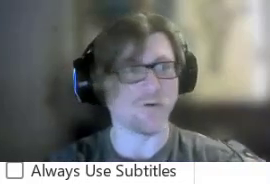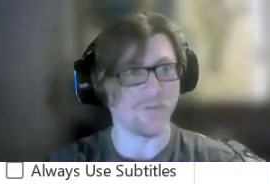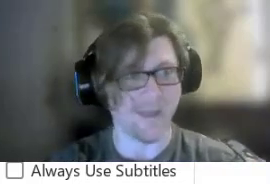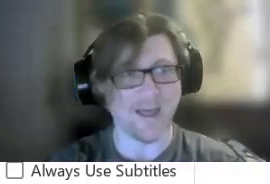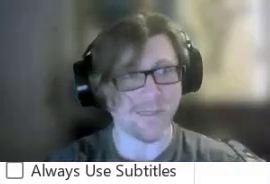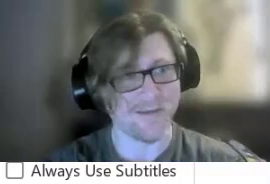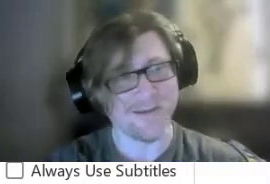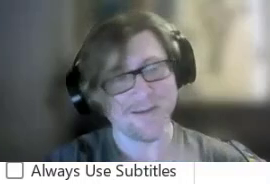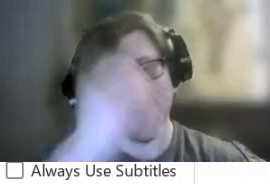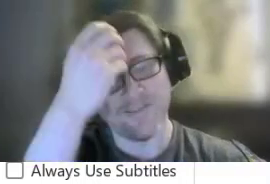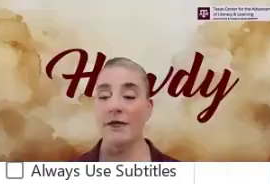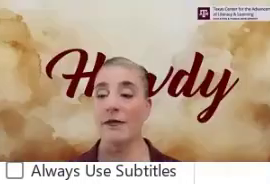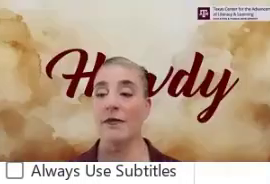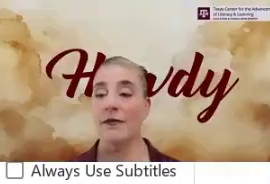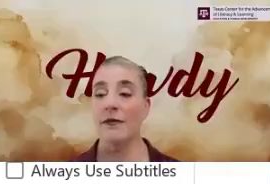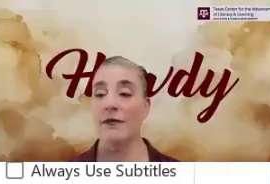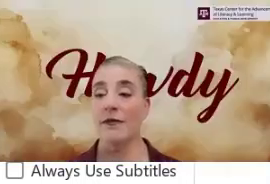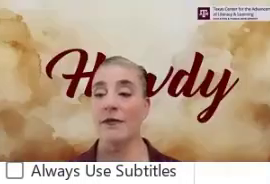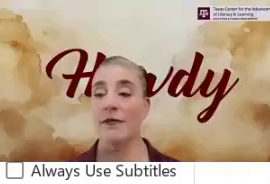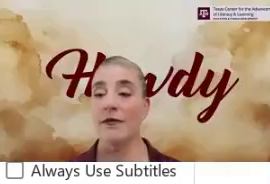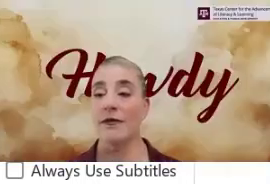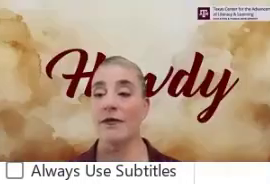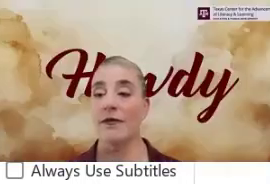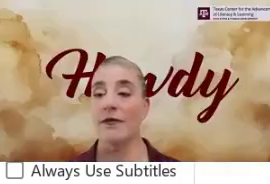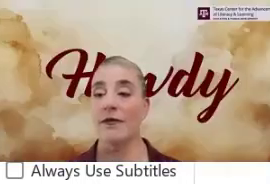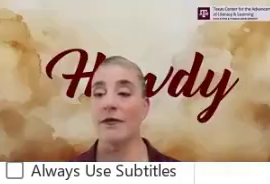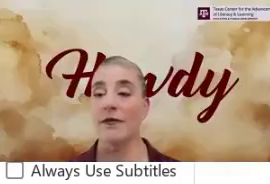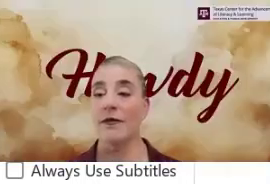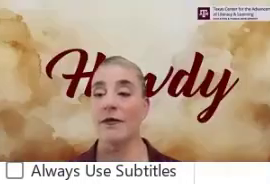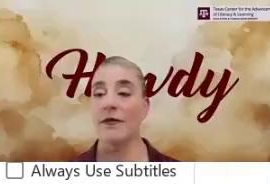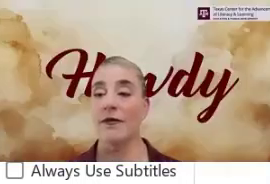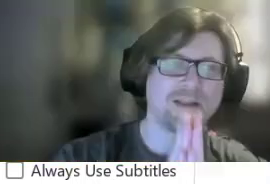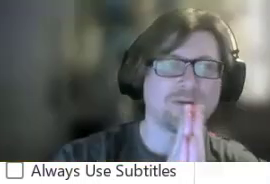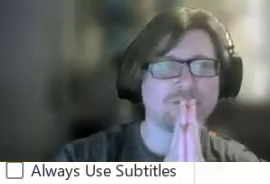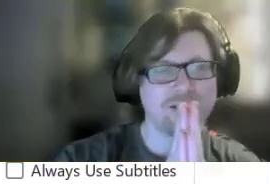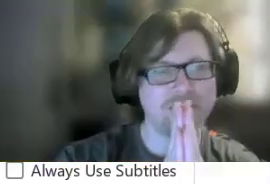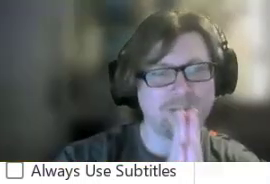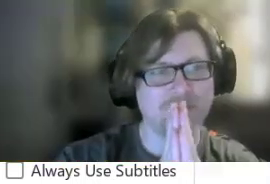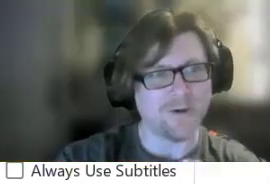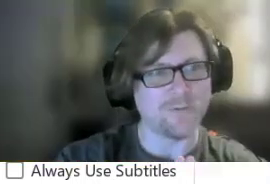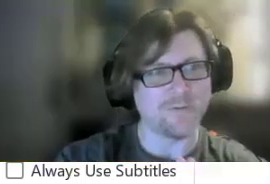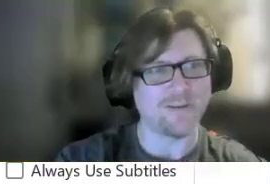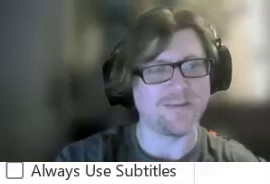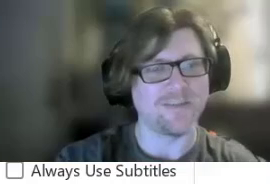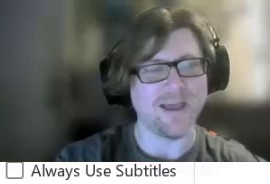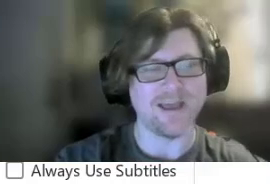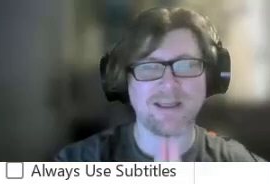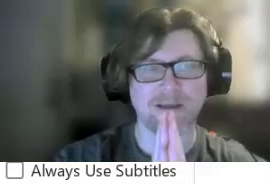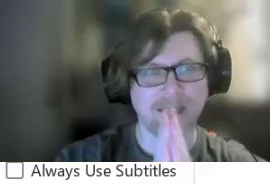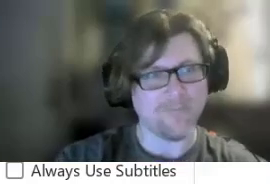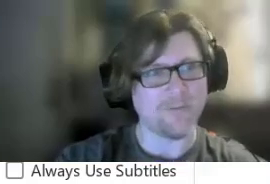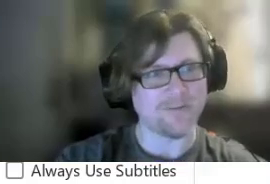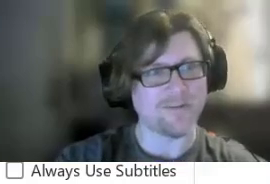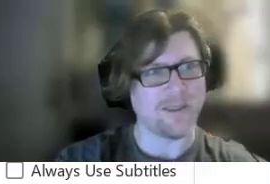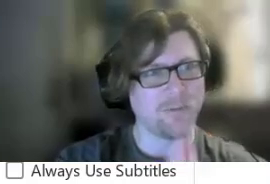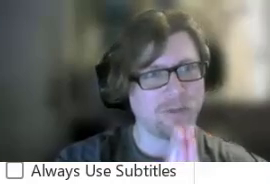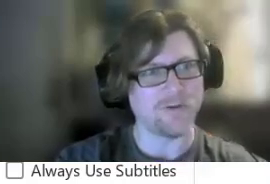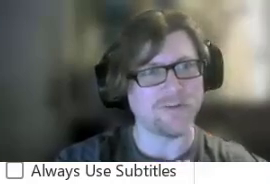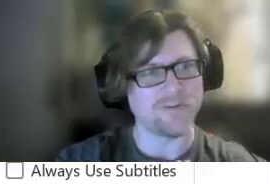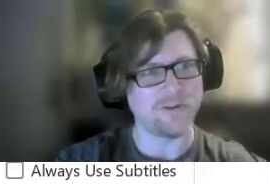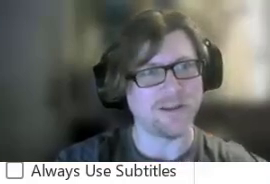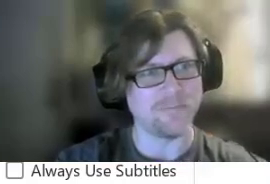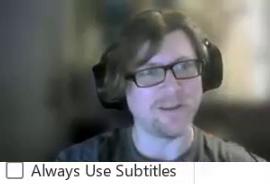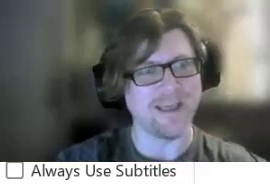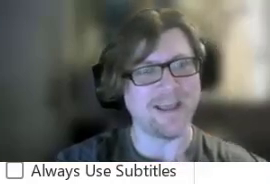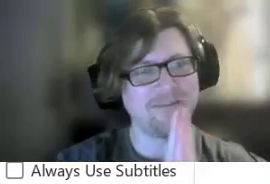it completely broke the math that I was trying to teach. But the thing that frustrated me the most is that it went